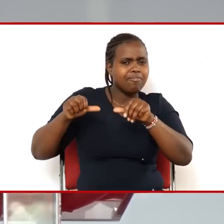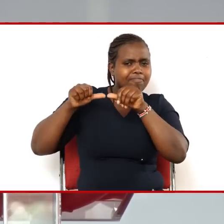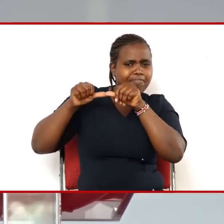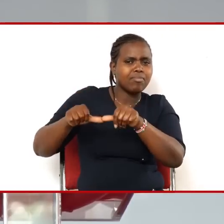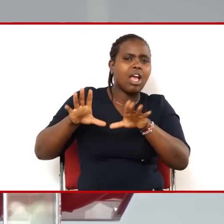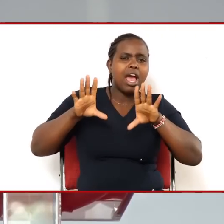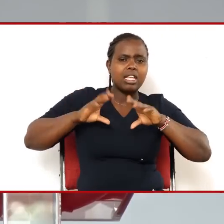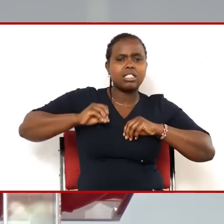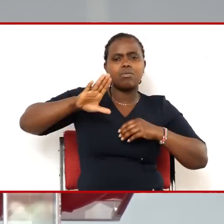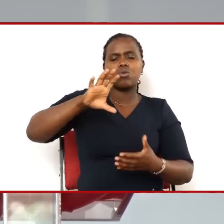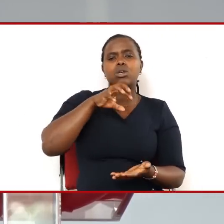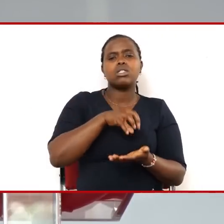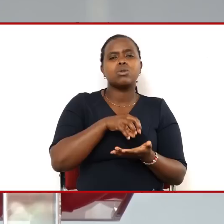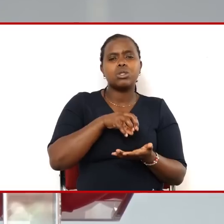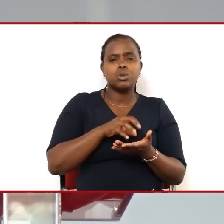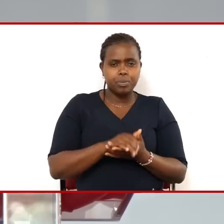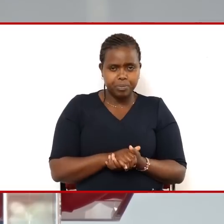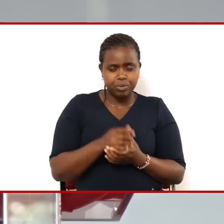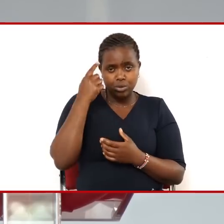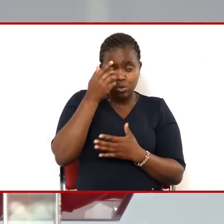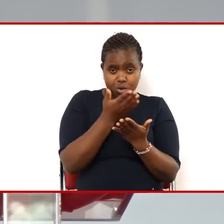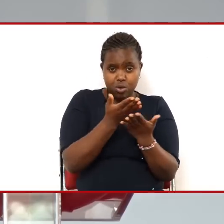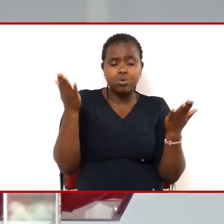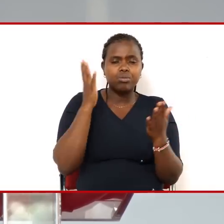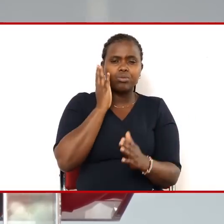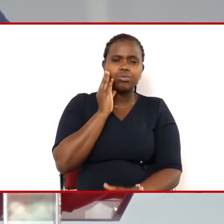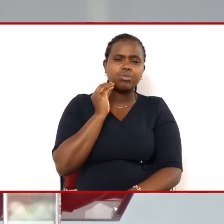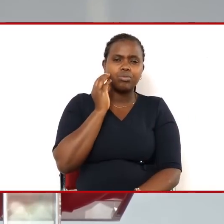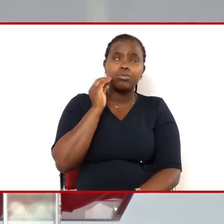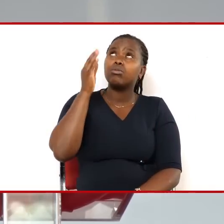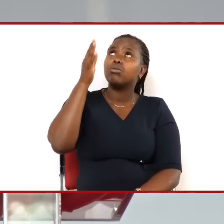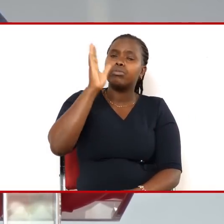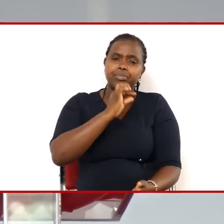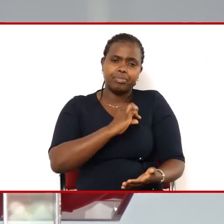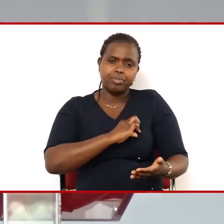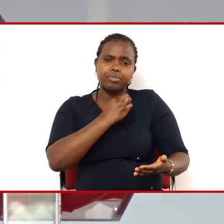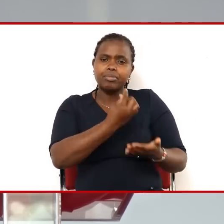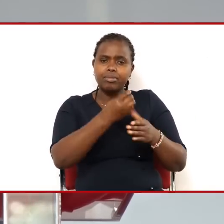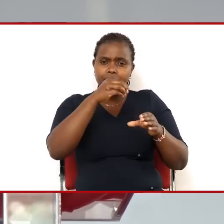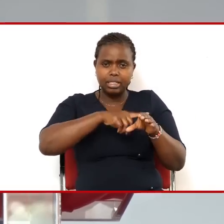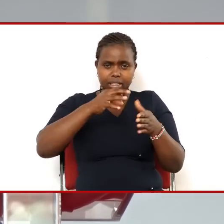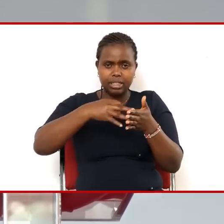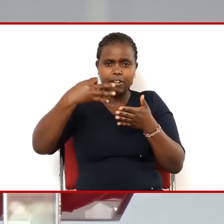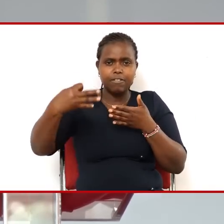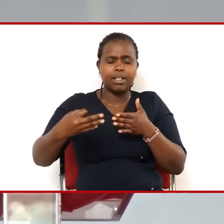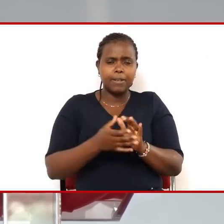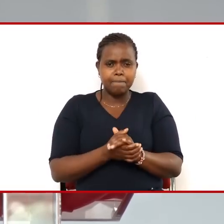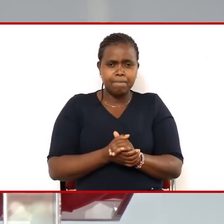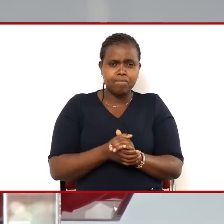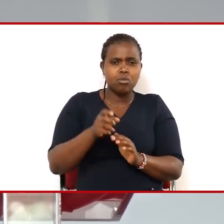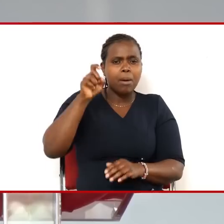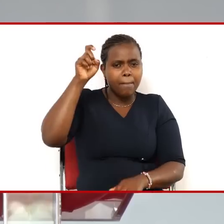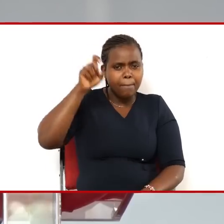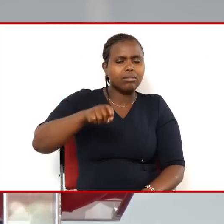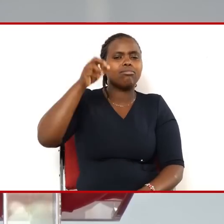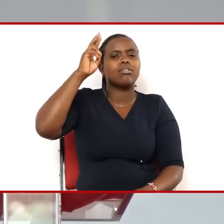and accept your situation. For you to experience God's grace in your failure,